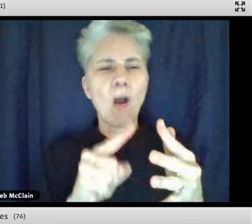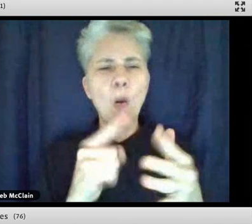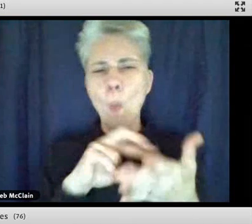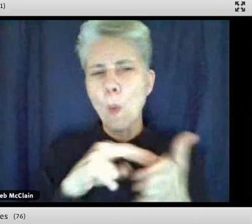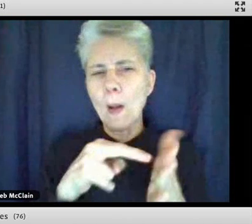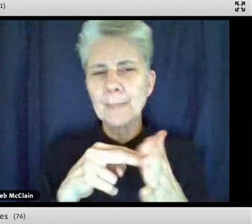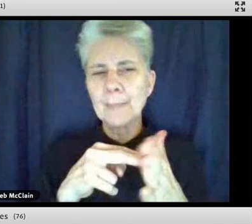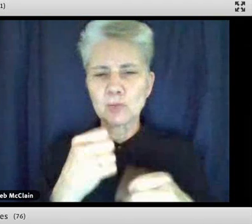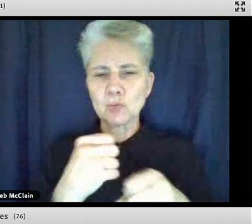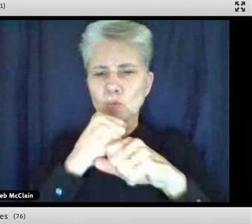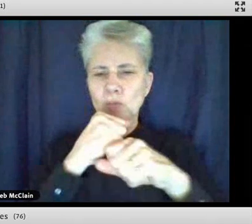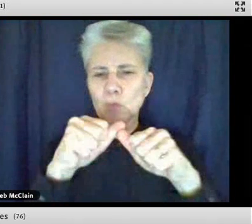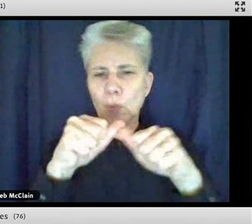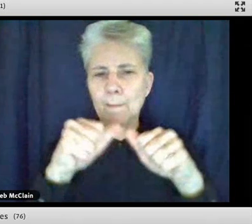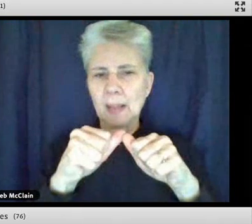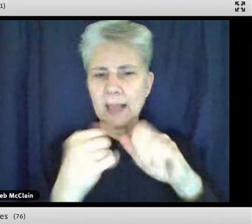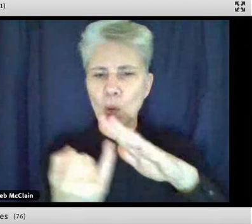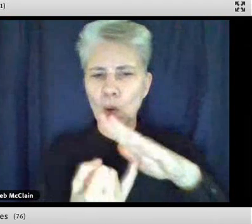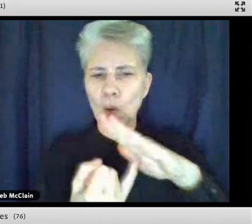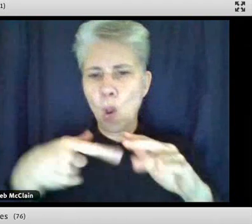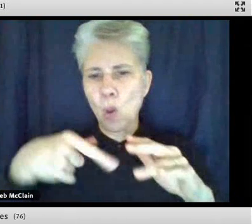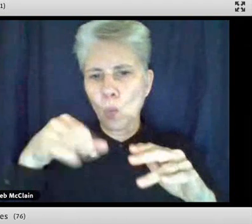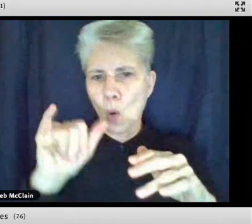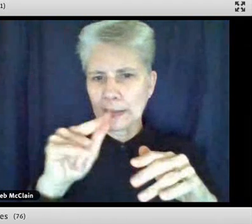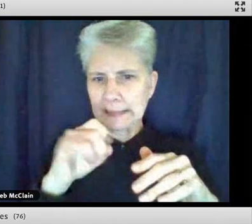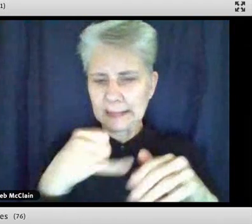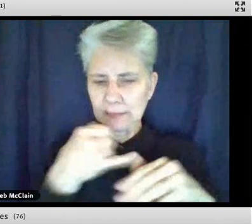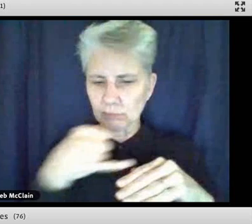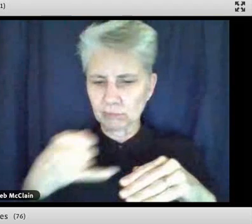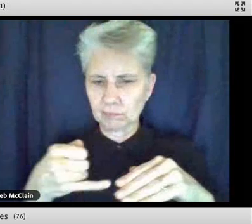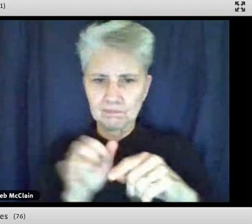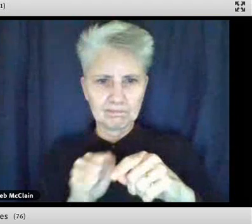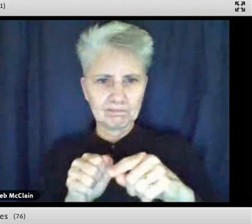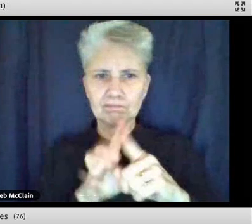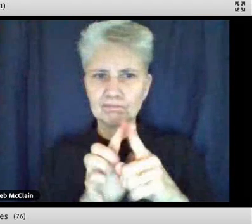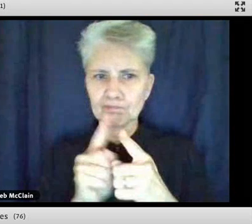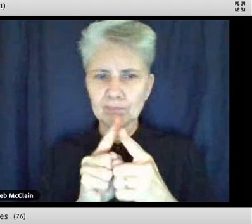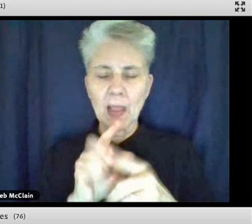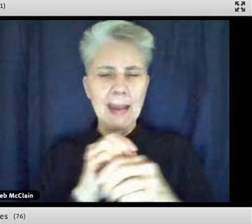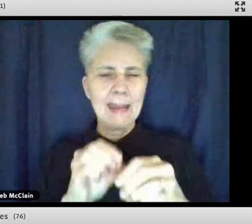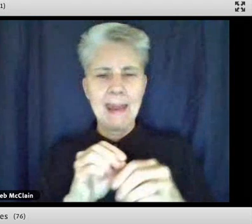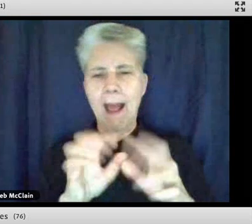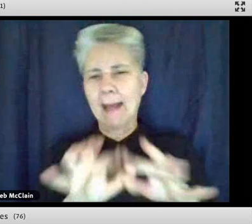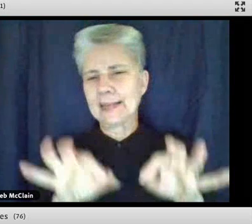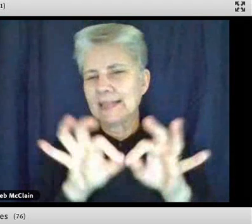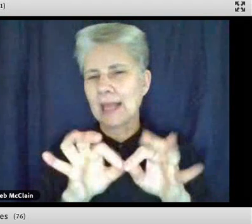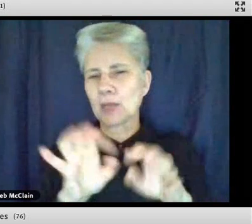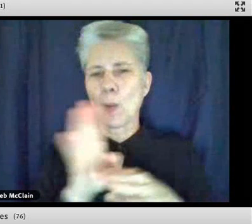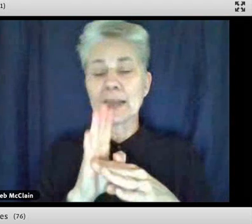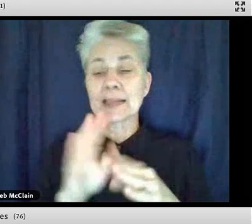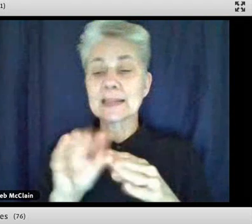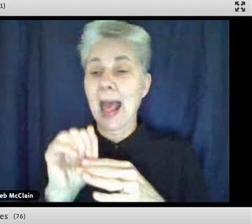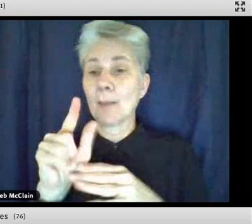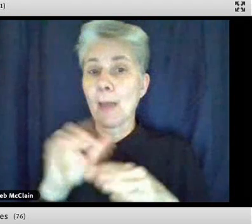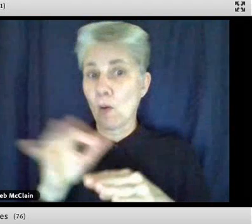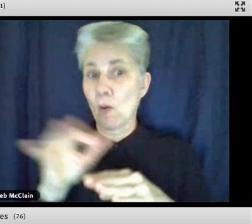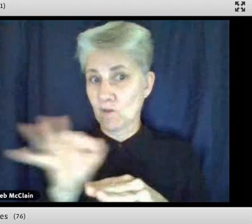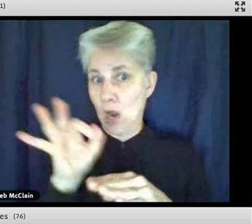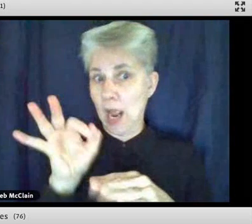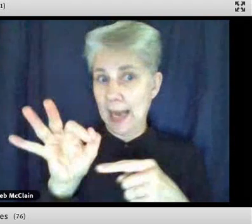these are, what it means to shelter in place, quarantine. non-essential businesses, different things like that. So in Alabama on